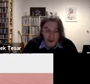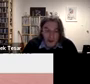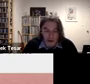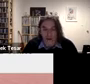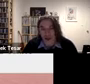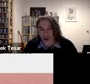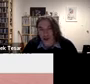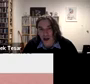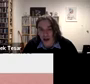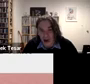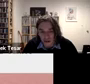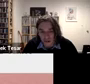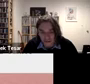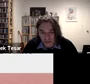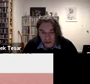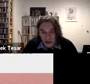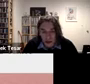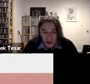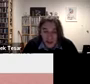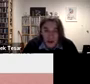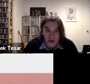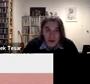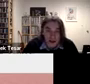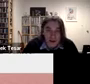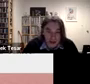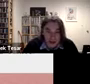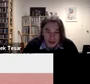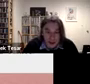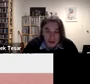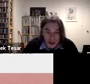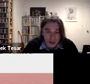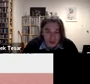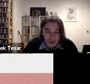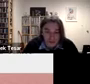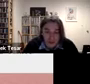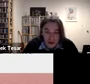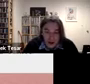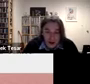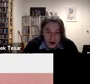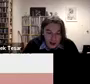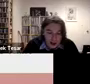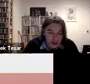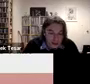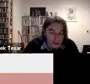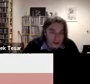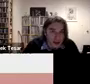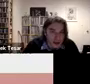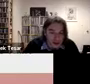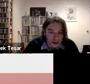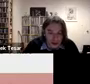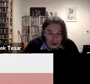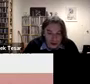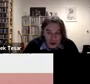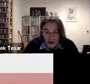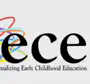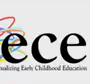informal salon conversation at the end. Please note that this meeting is being recorded. And it is my great privilege